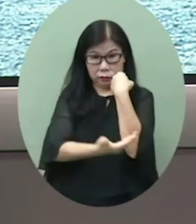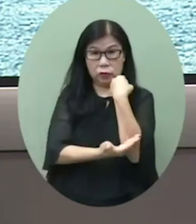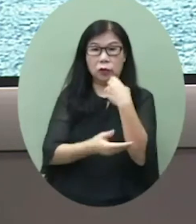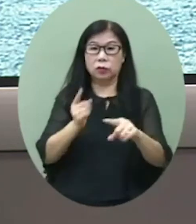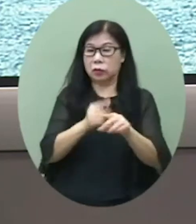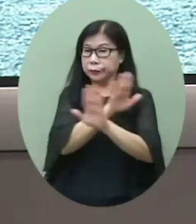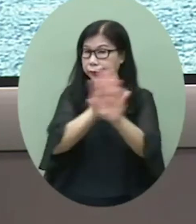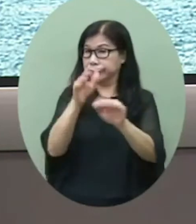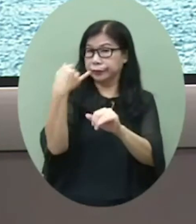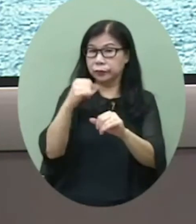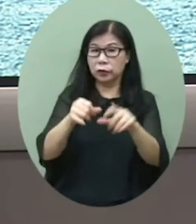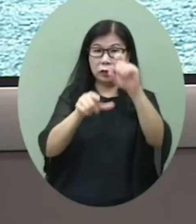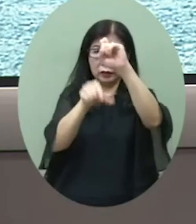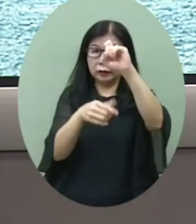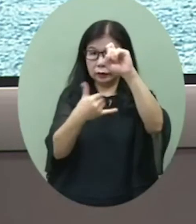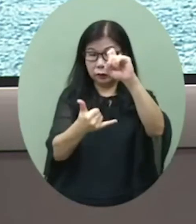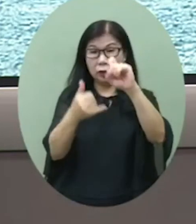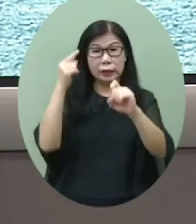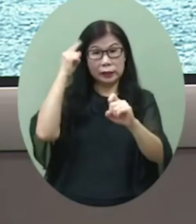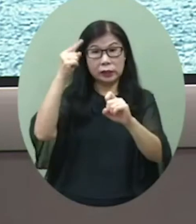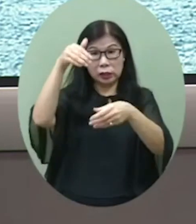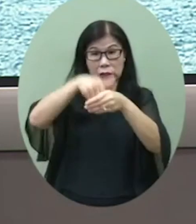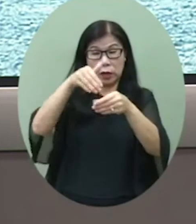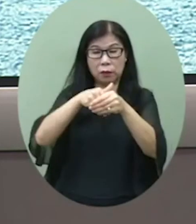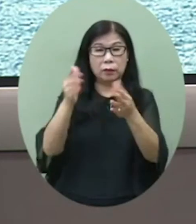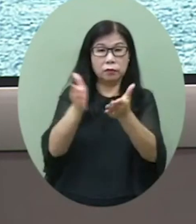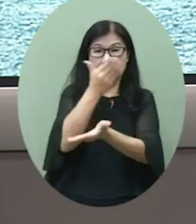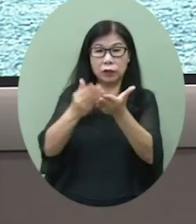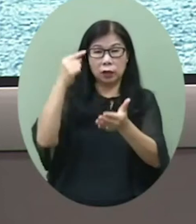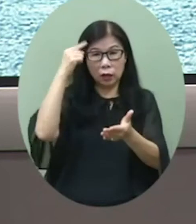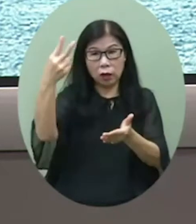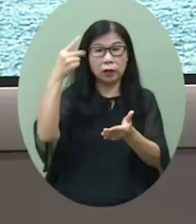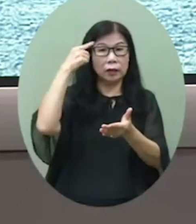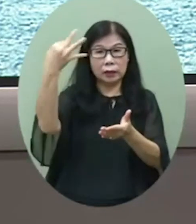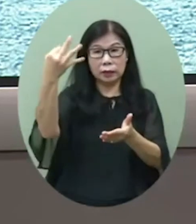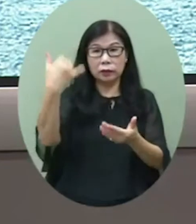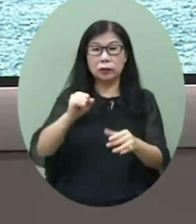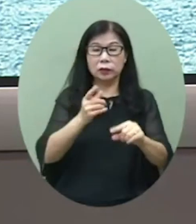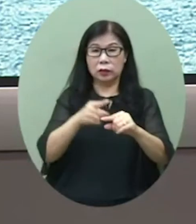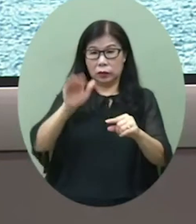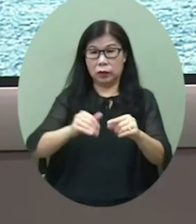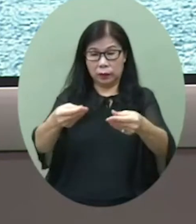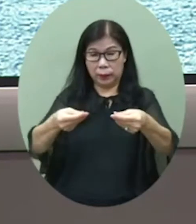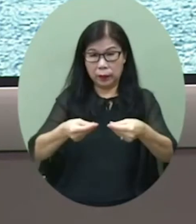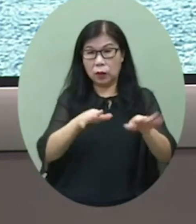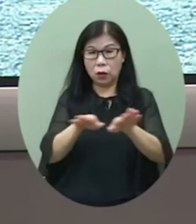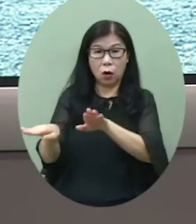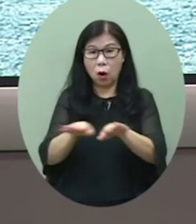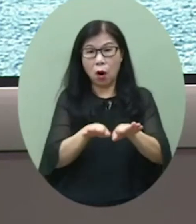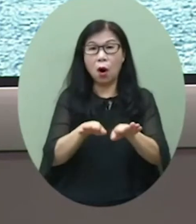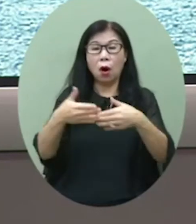advertisements to be of a political nature. And then it's not possible to, say, stage